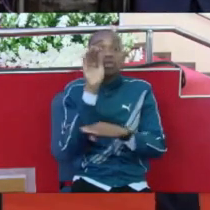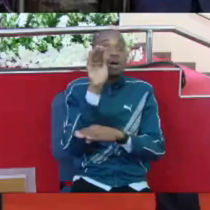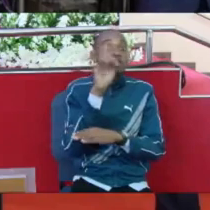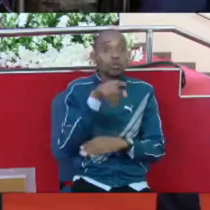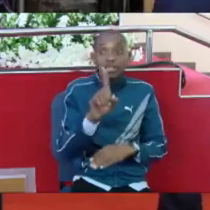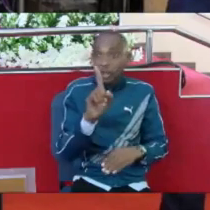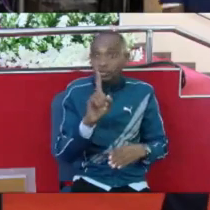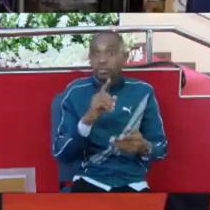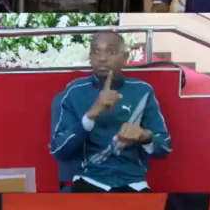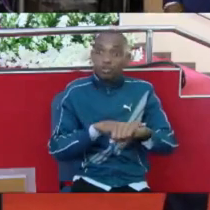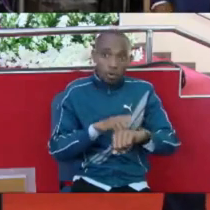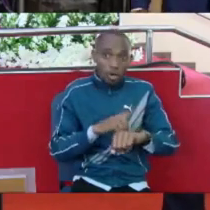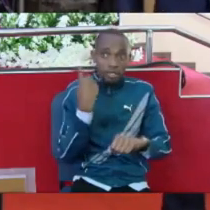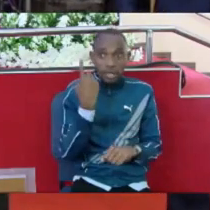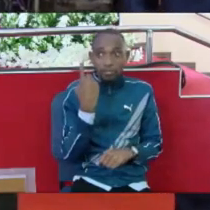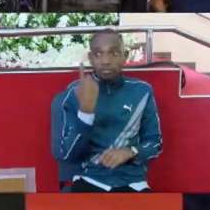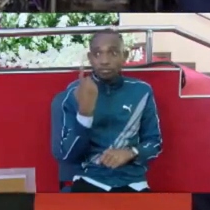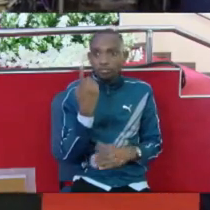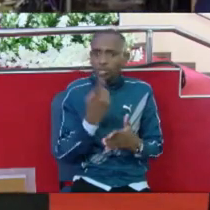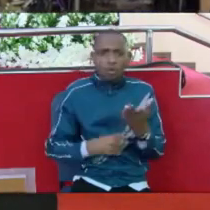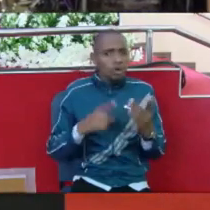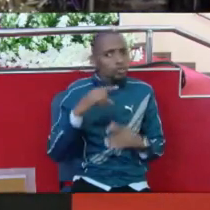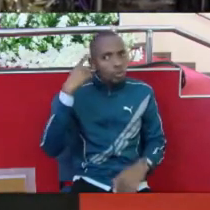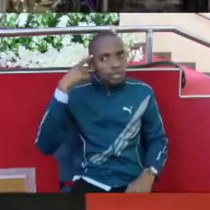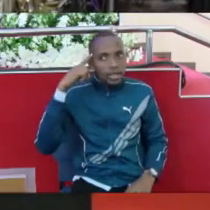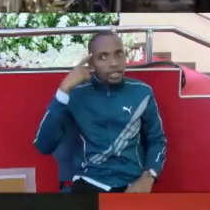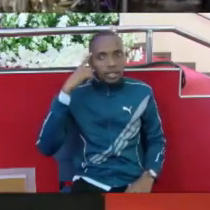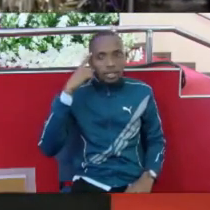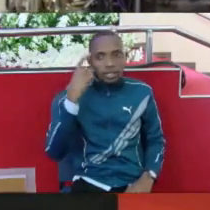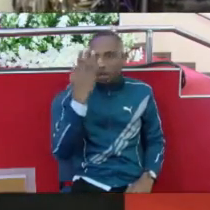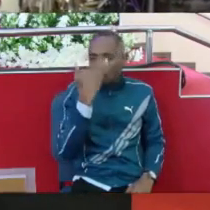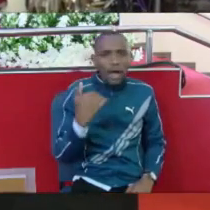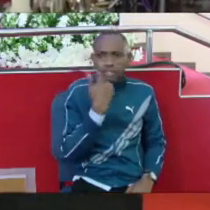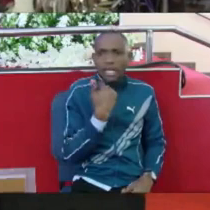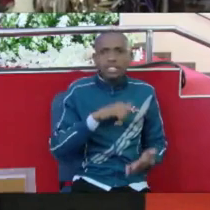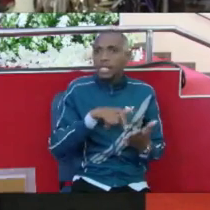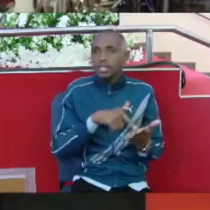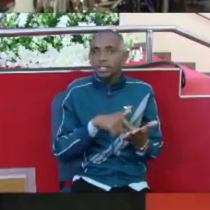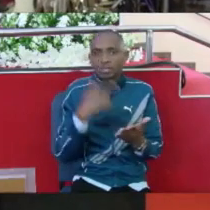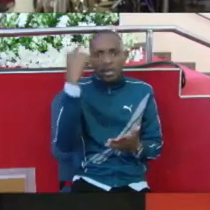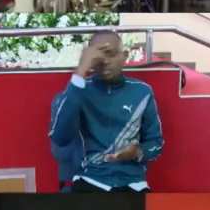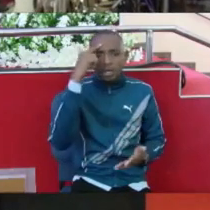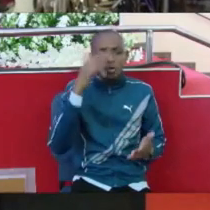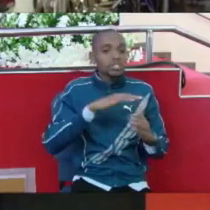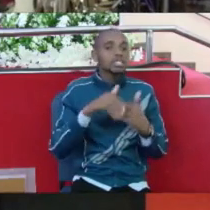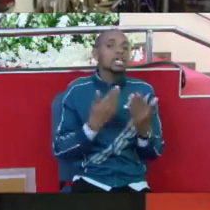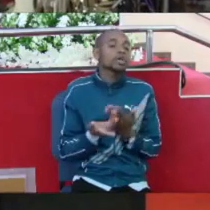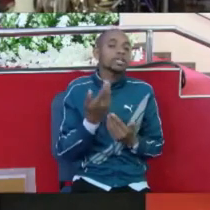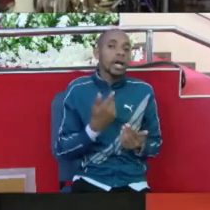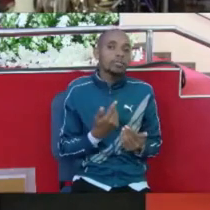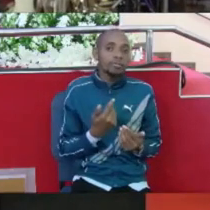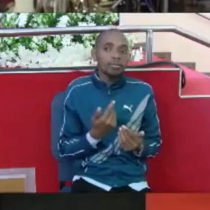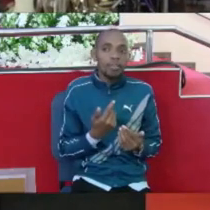time, what was I thinking? Why did I say this? Because it has already come. And